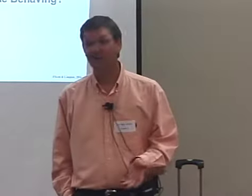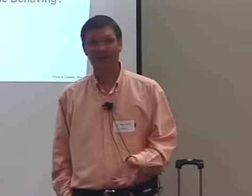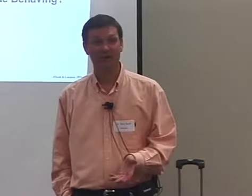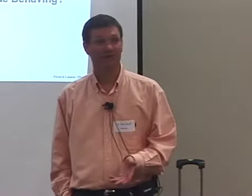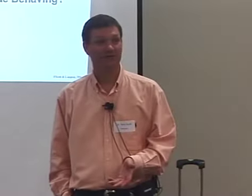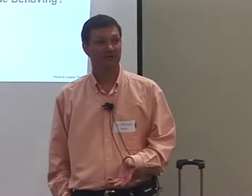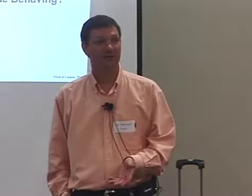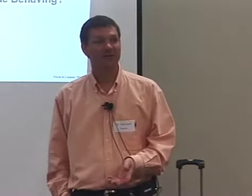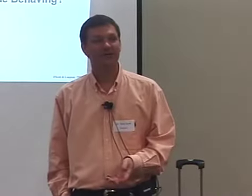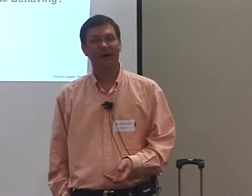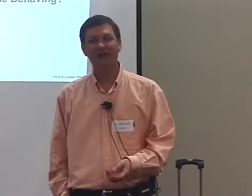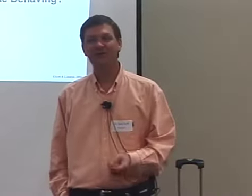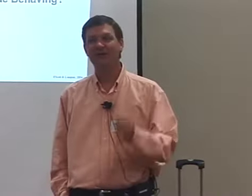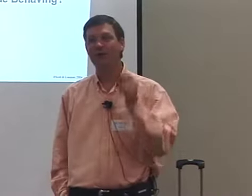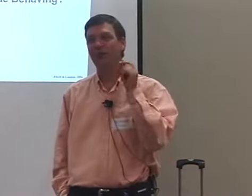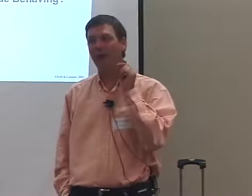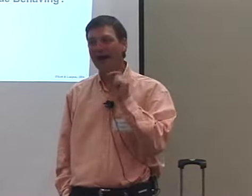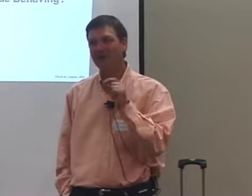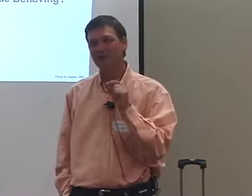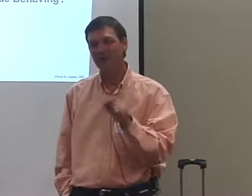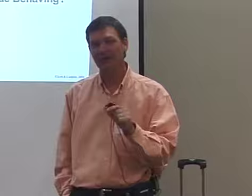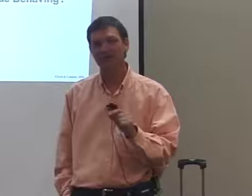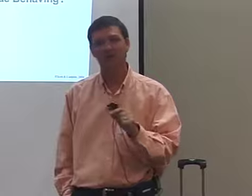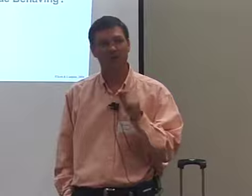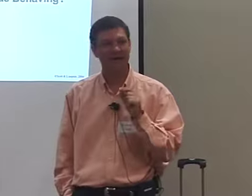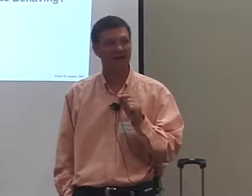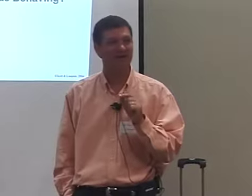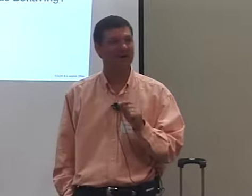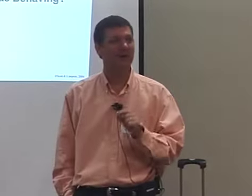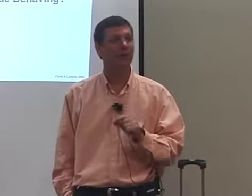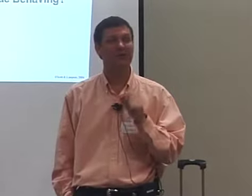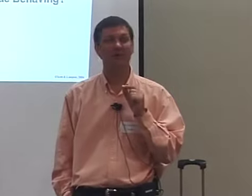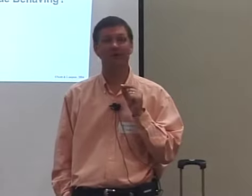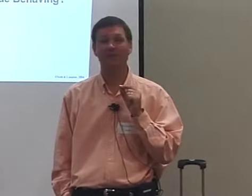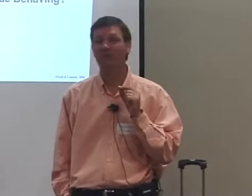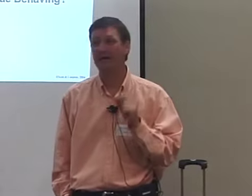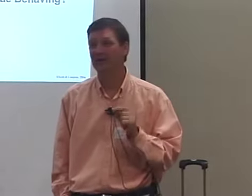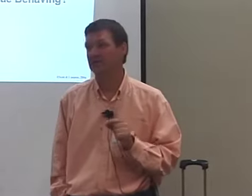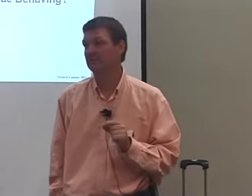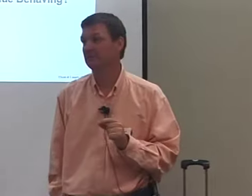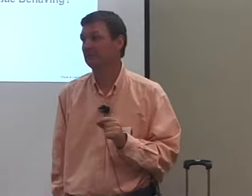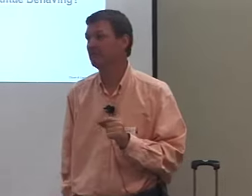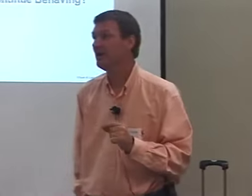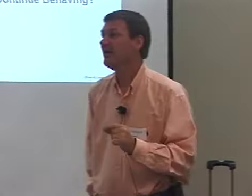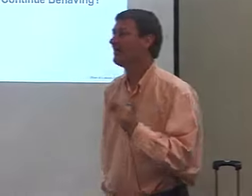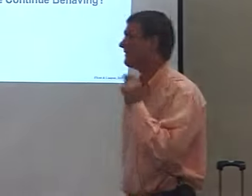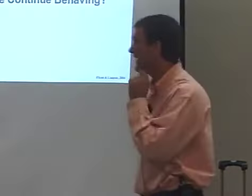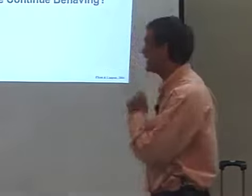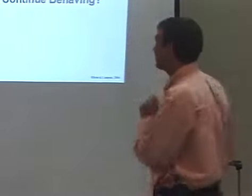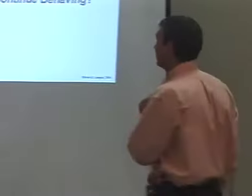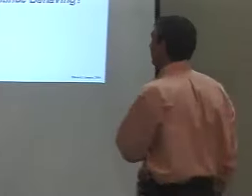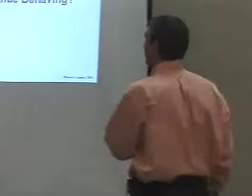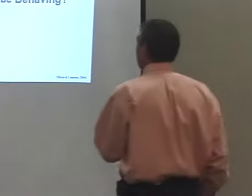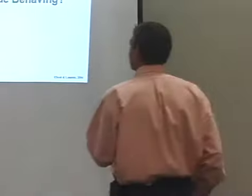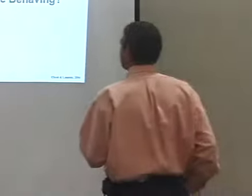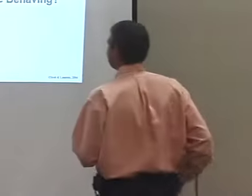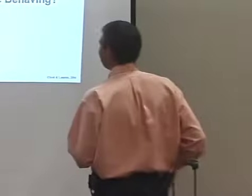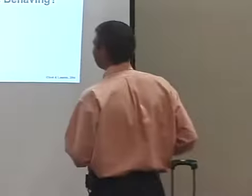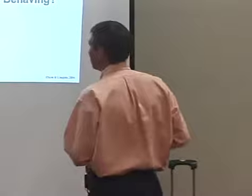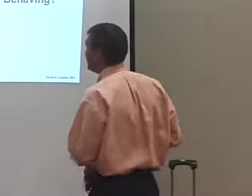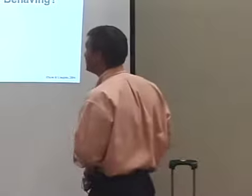going to make it worse. So I need to know why they're doing it before I decide what I'm going to do about it. That's what